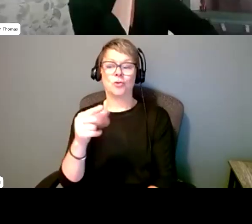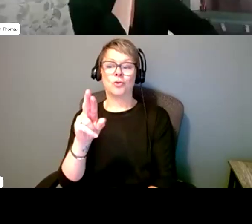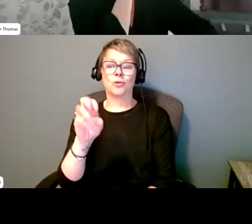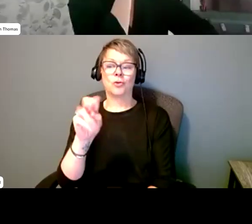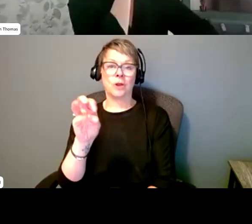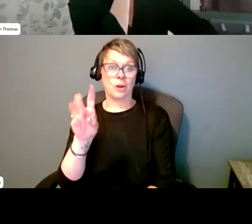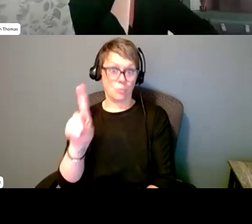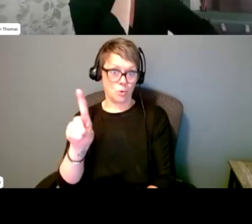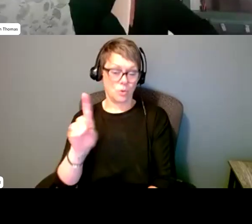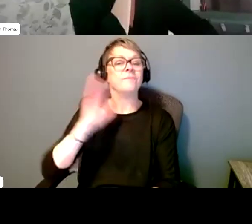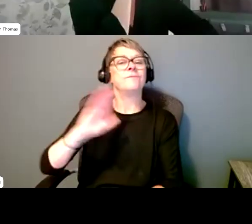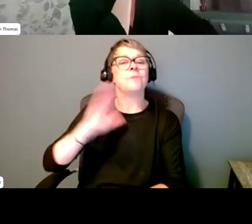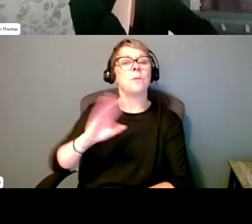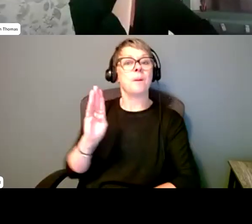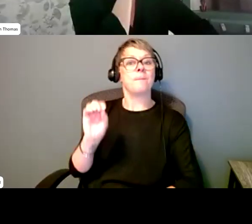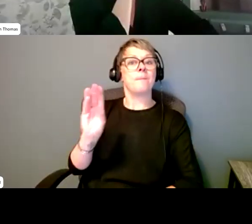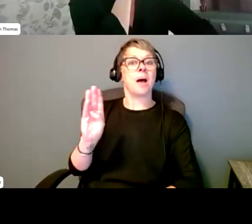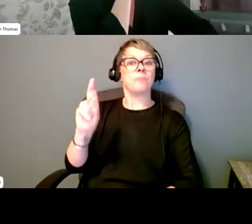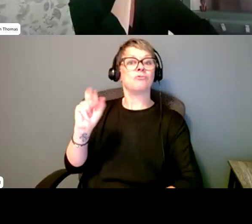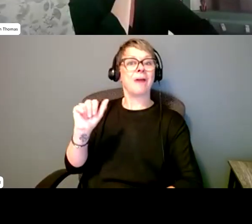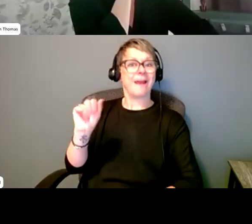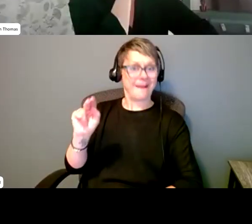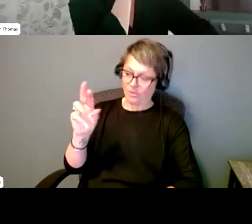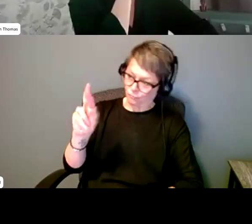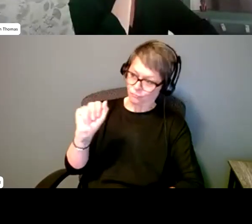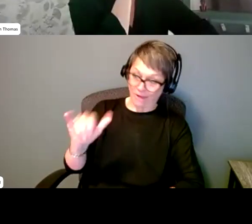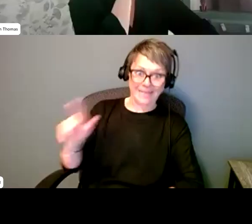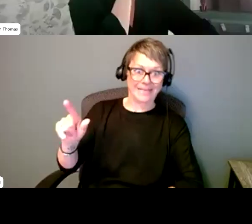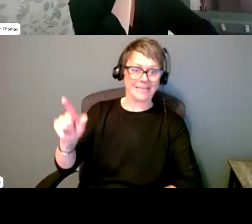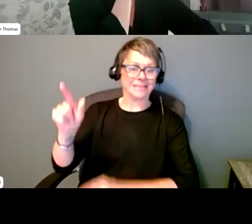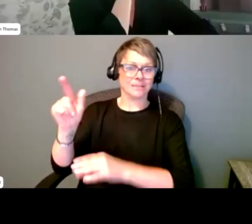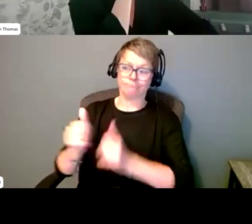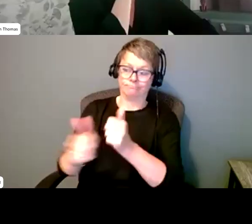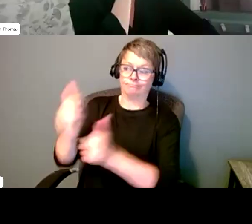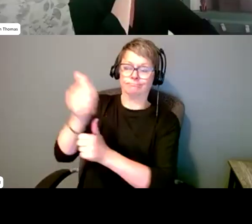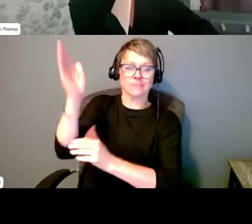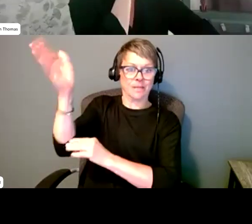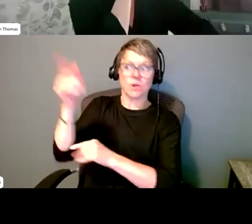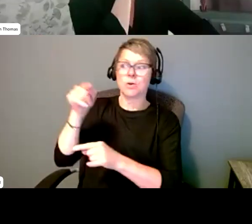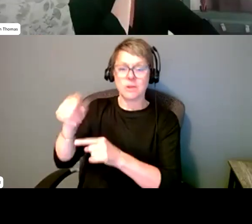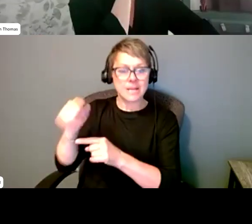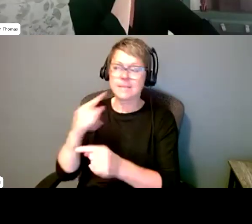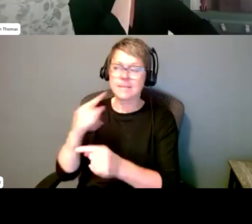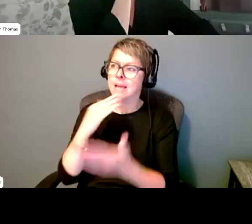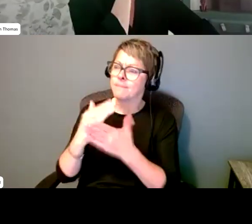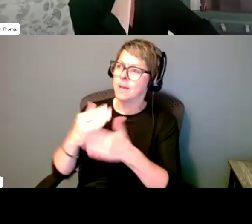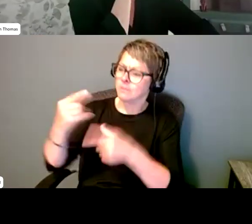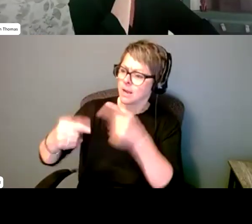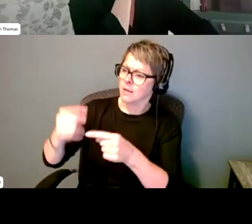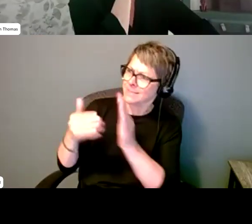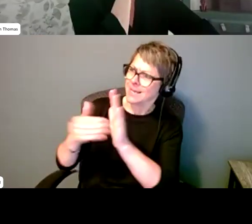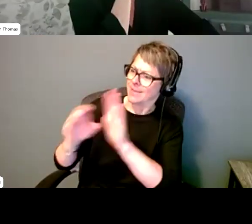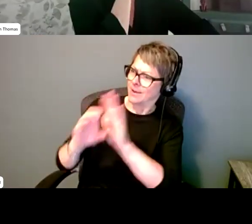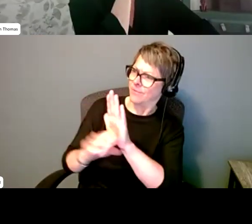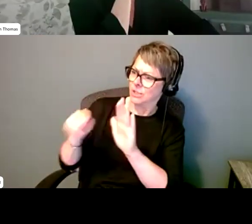Former Ambassador Bob Ray was there as our keynote speaker. And he really went to town on the government about their arguments against the convention, as saying,